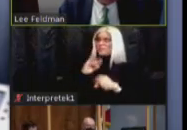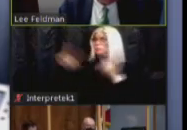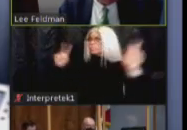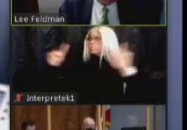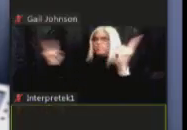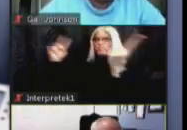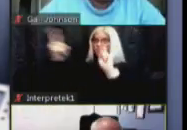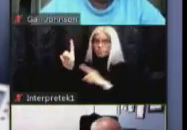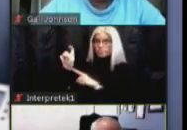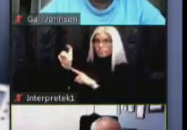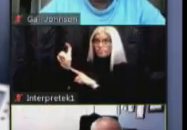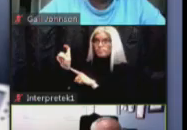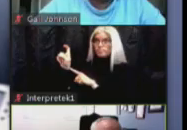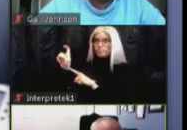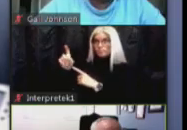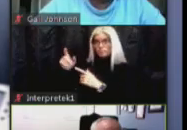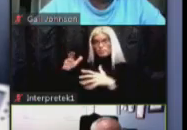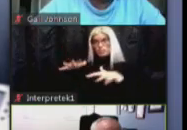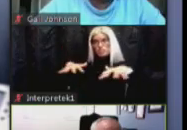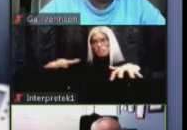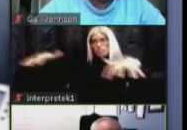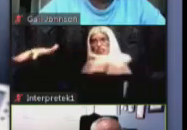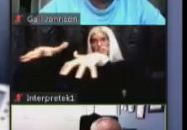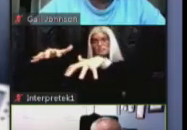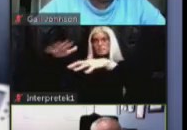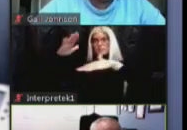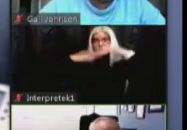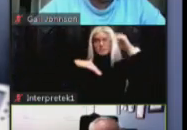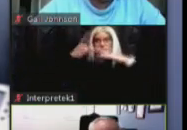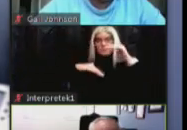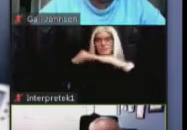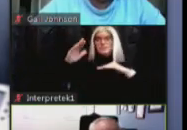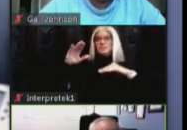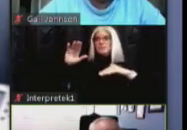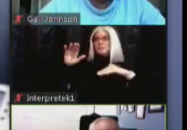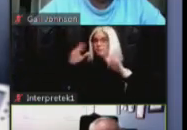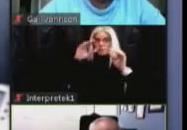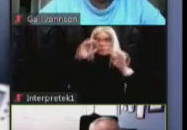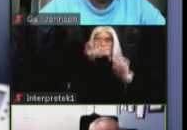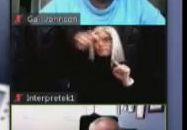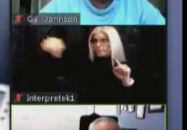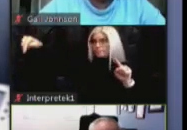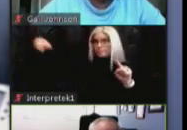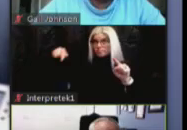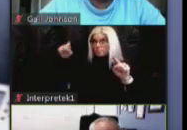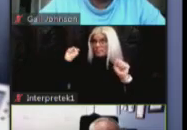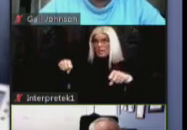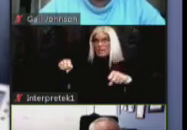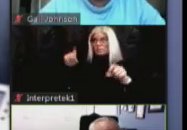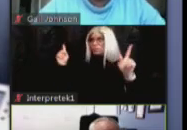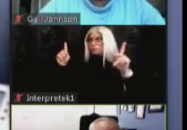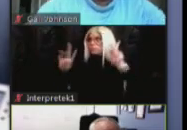and just a large number of establishments and the ability to be in the places on